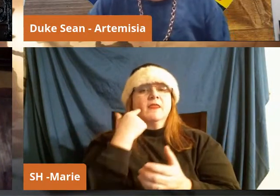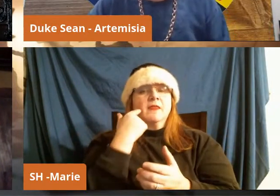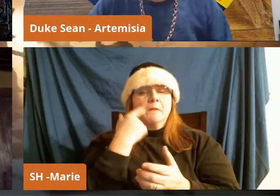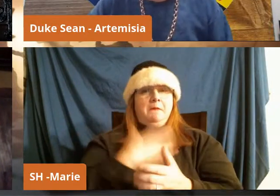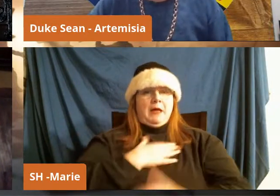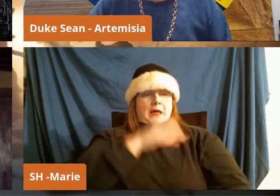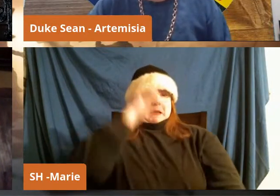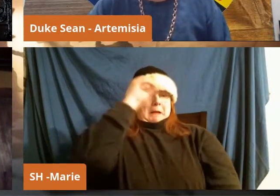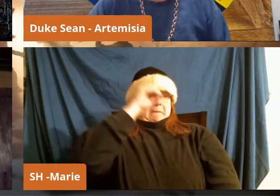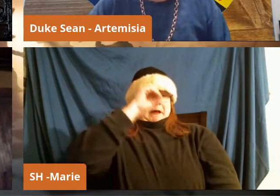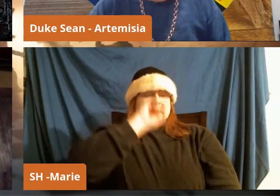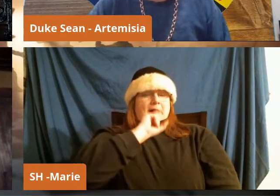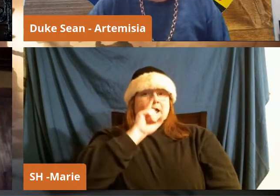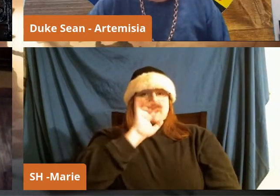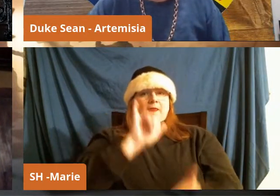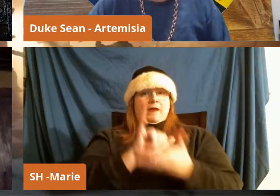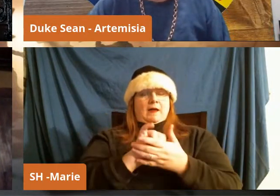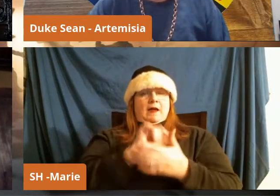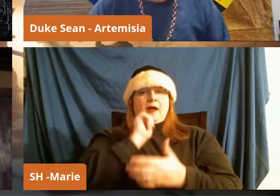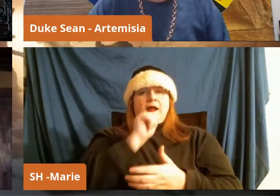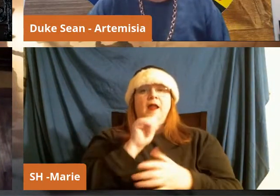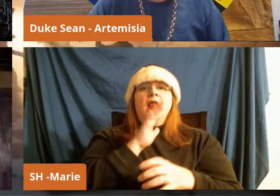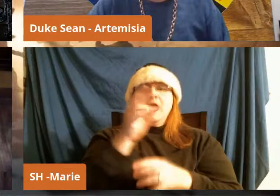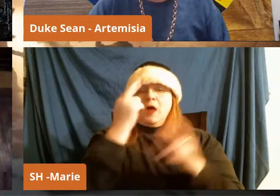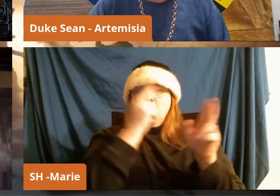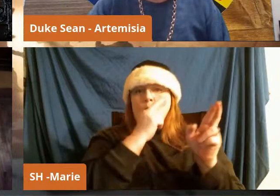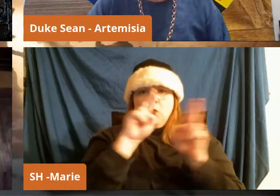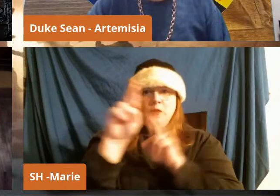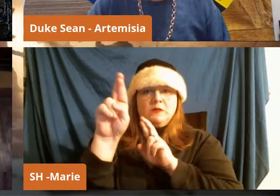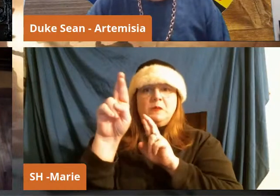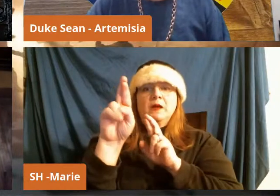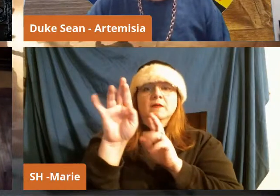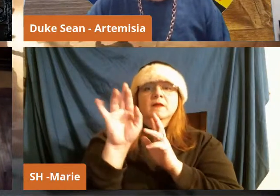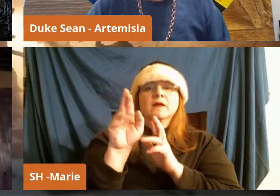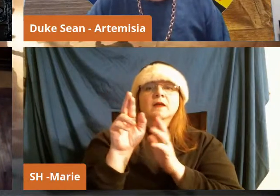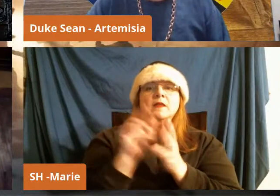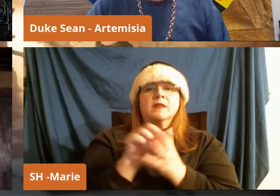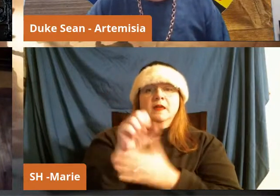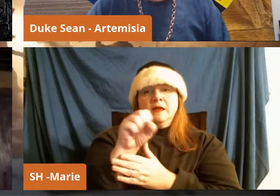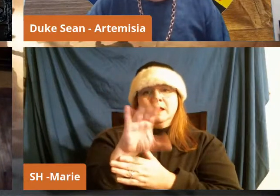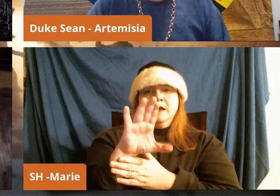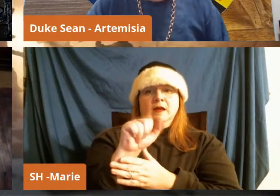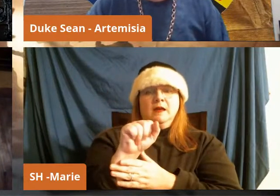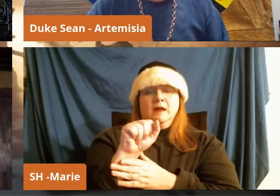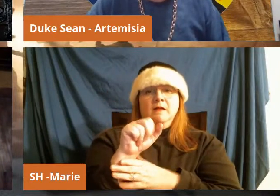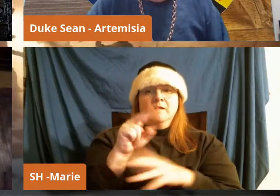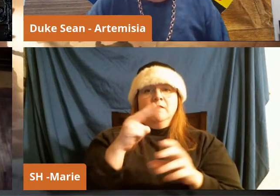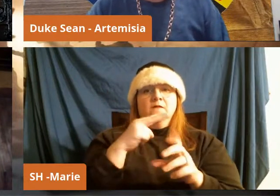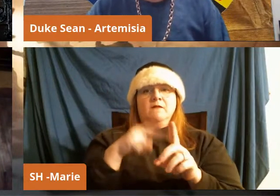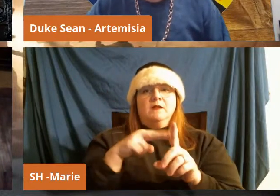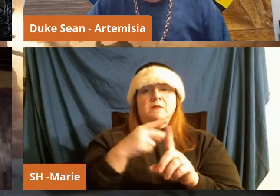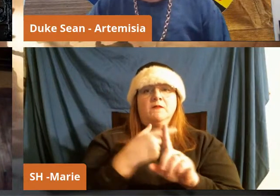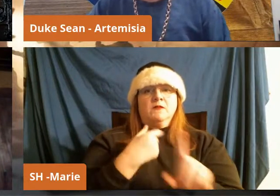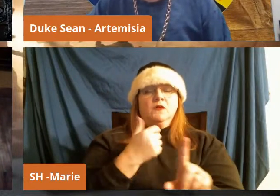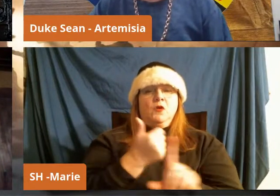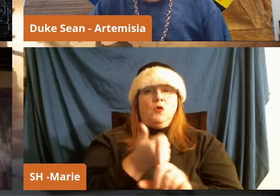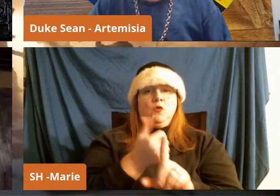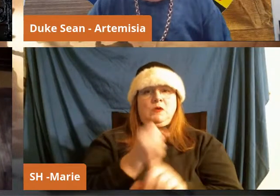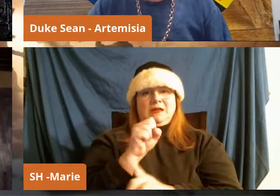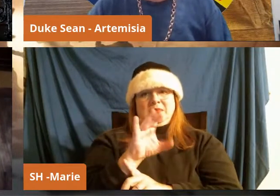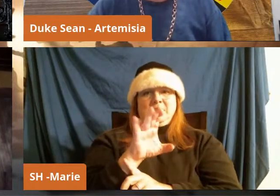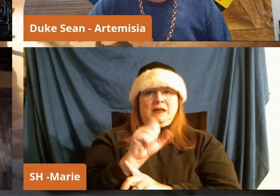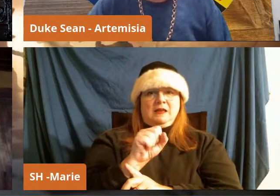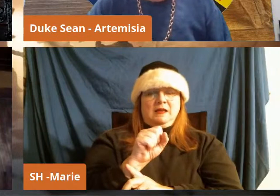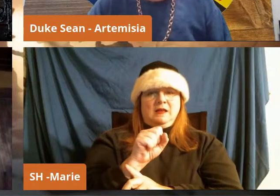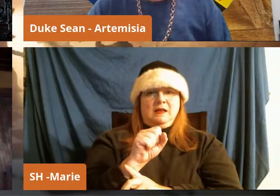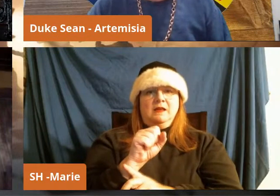opinion on this is that in a lot of respects, the SCA has become a victim of its own success in this